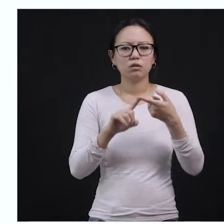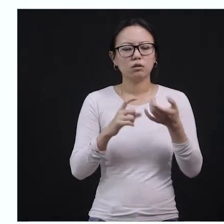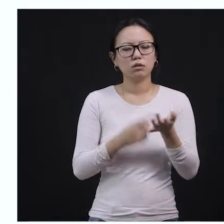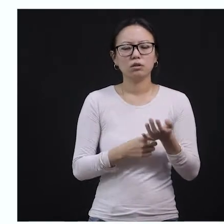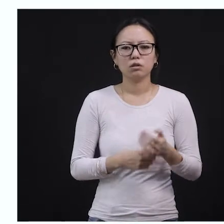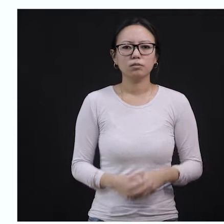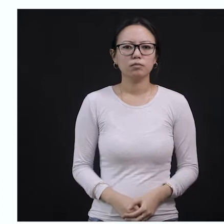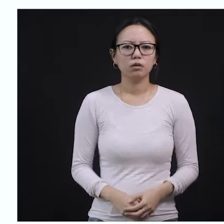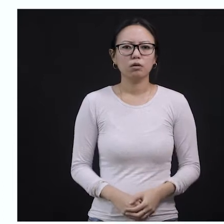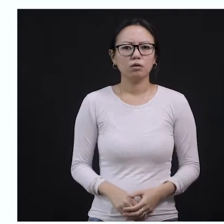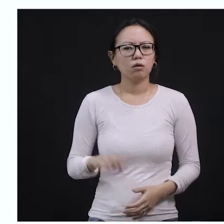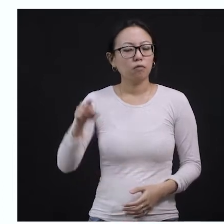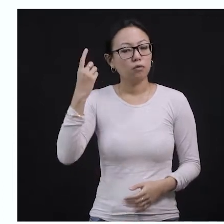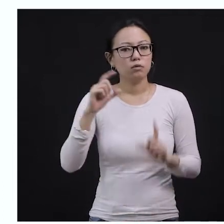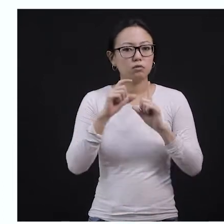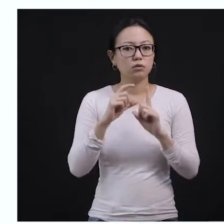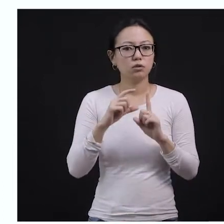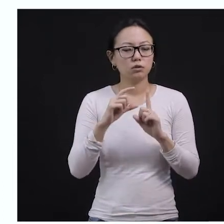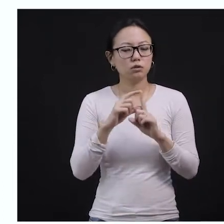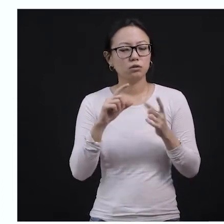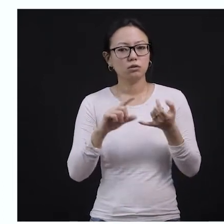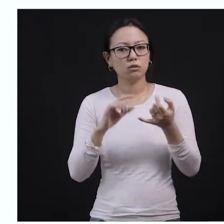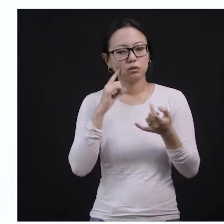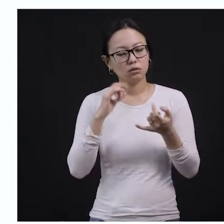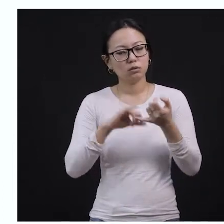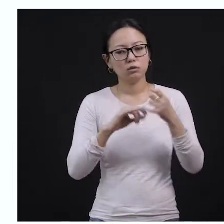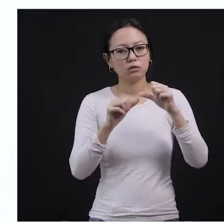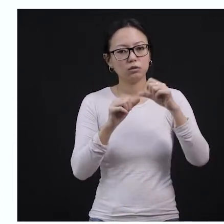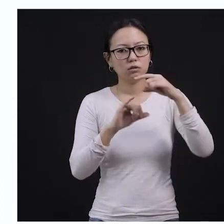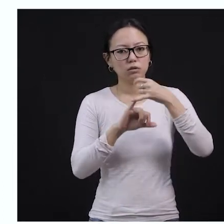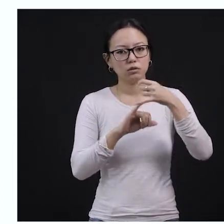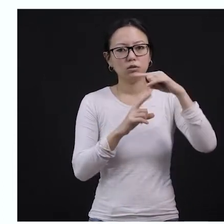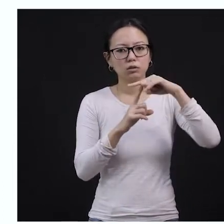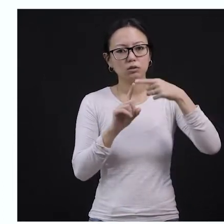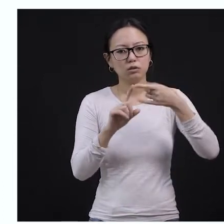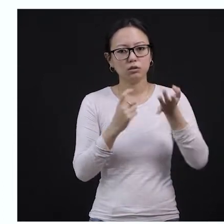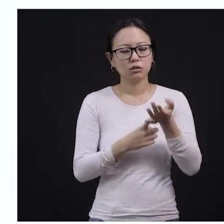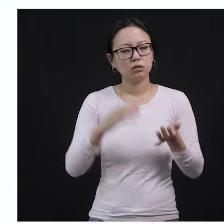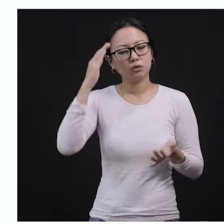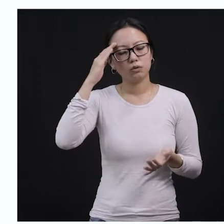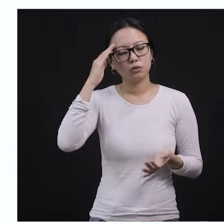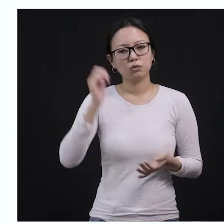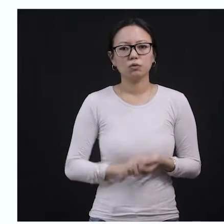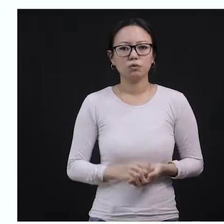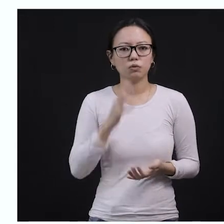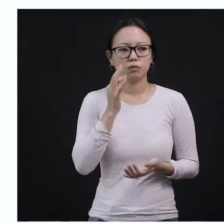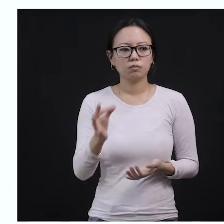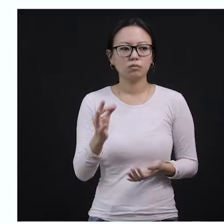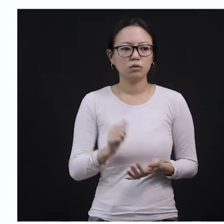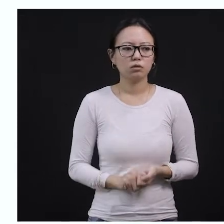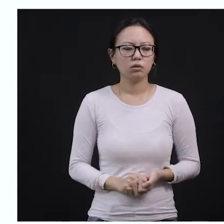a disaster. So disaster is a sudden occurring phenomenon